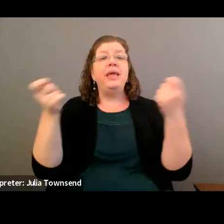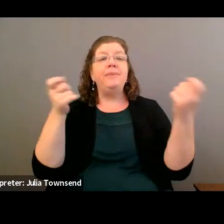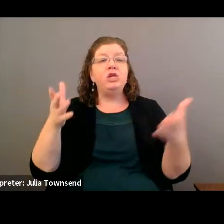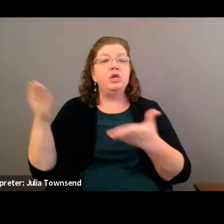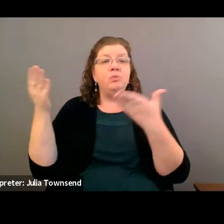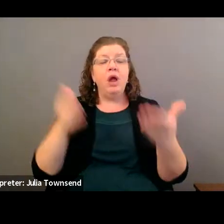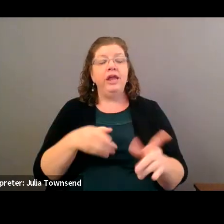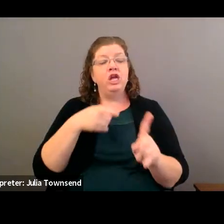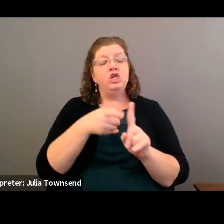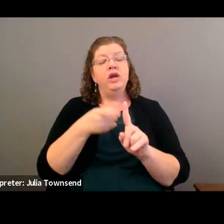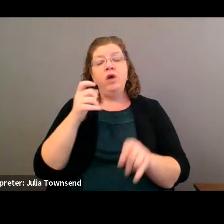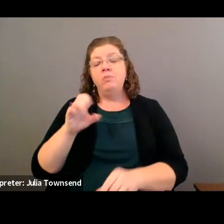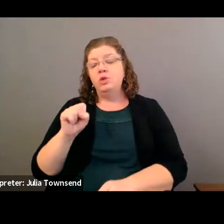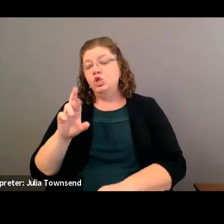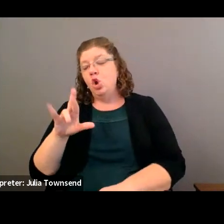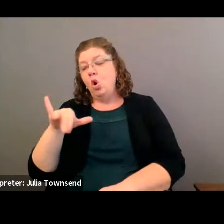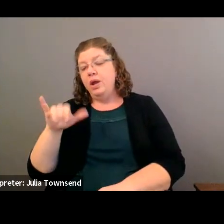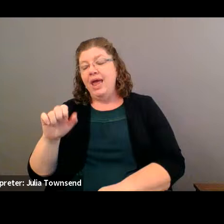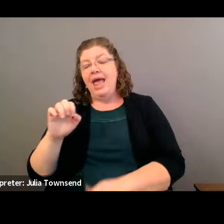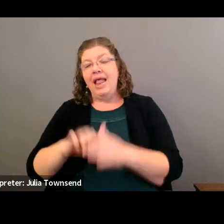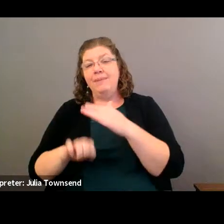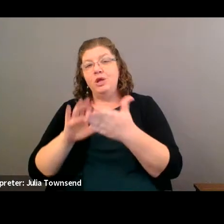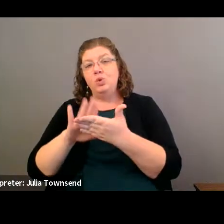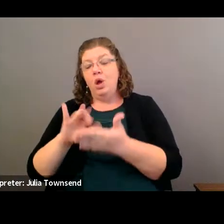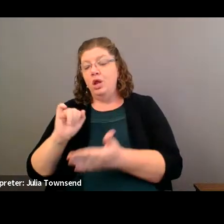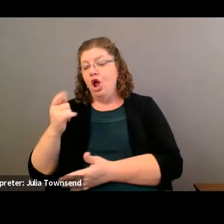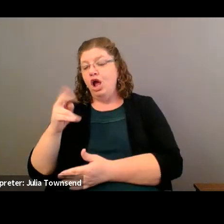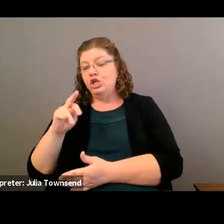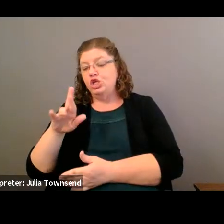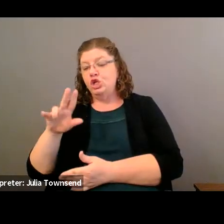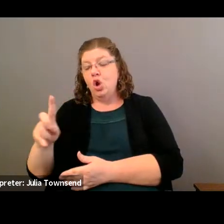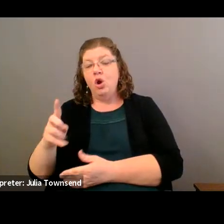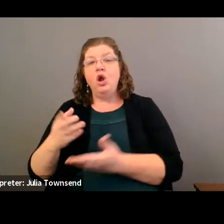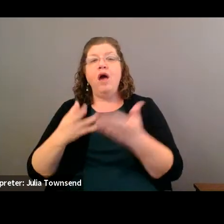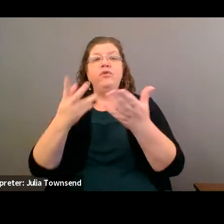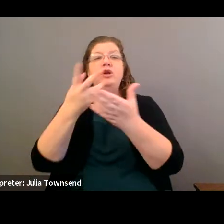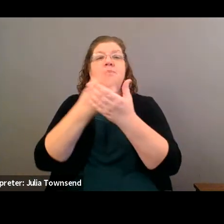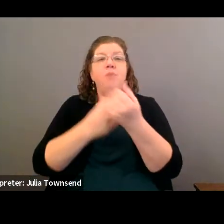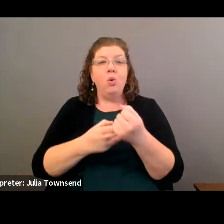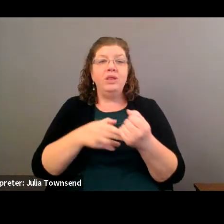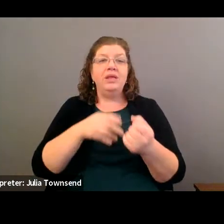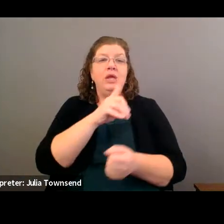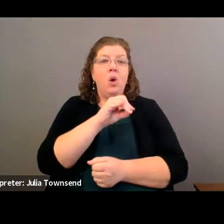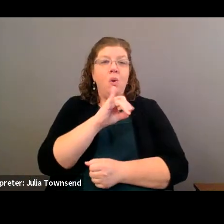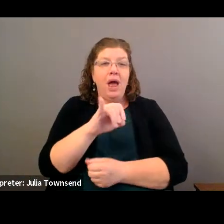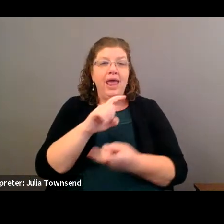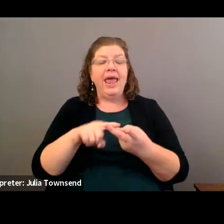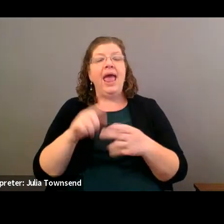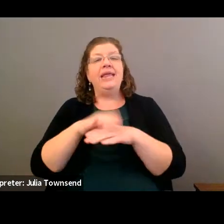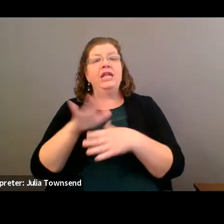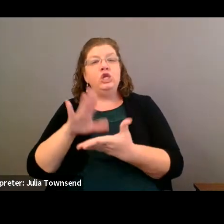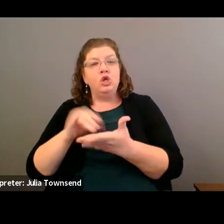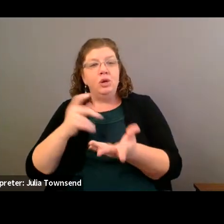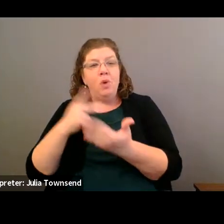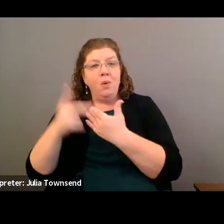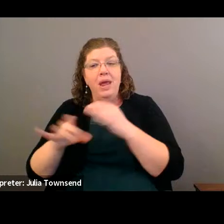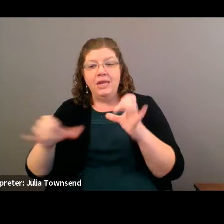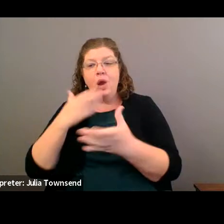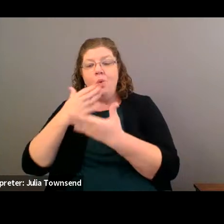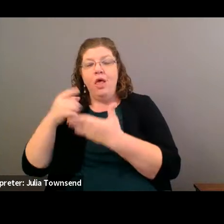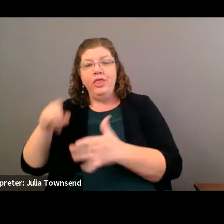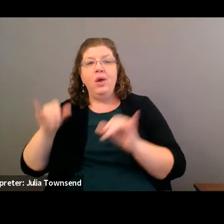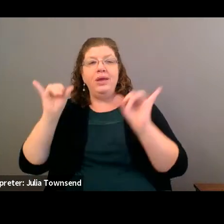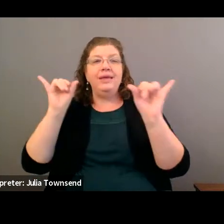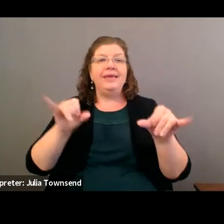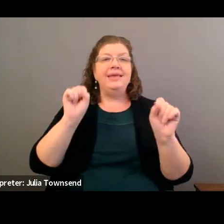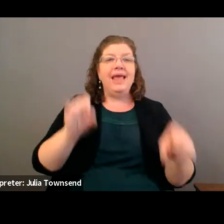Soria Elementary School in Oxnard that offered both DLI and English immersion. It's done well there. It can be done here. Thank you. You bring